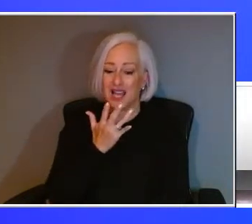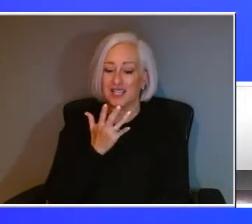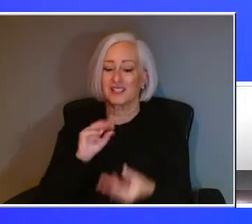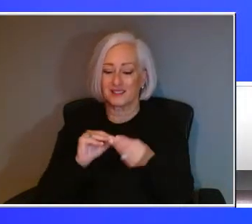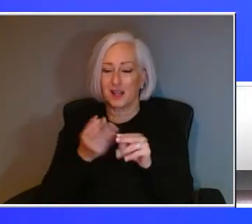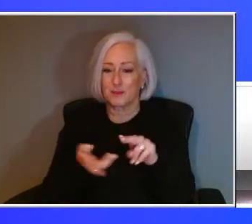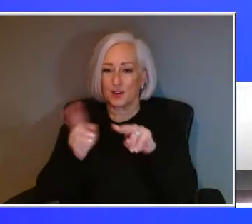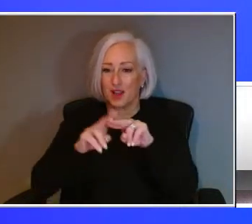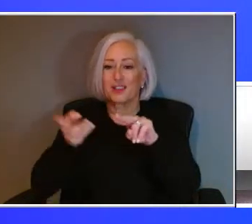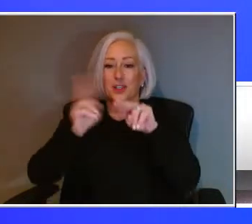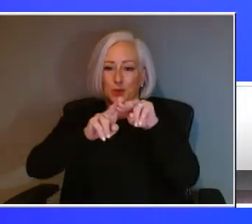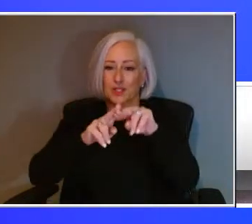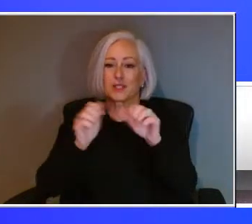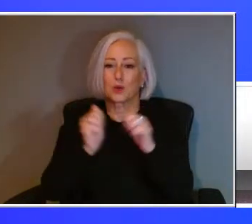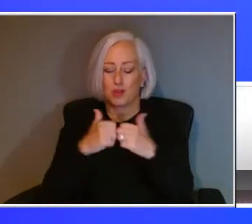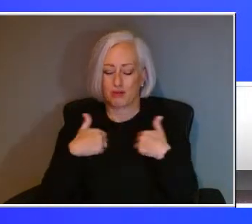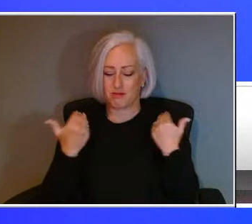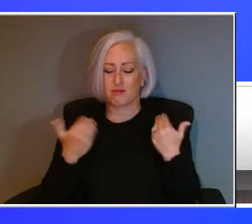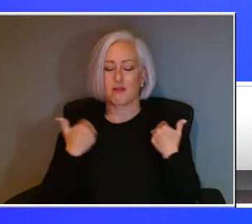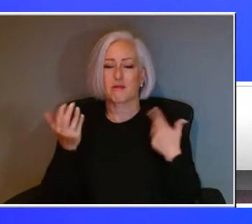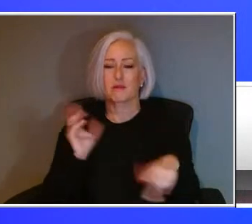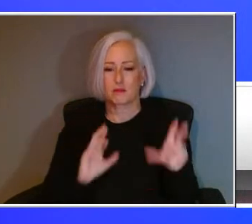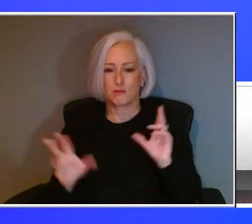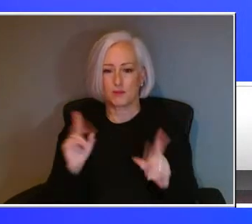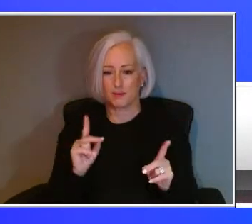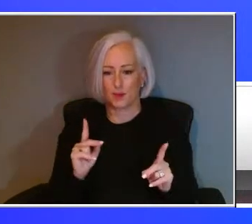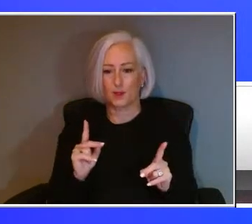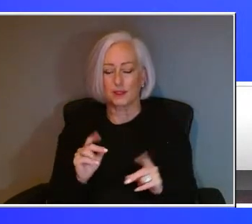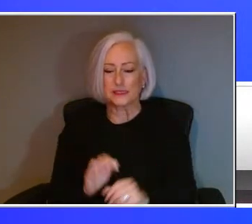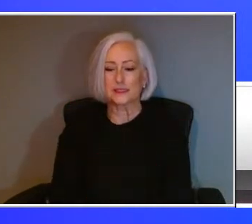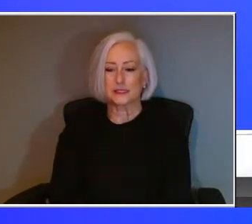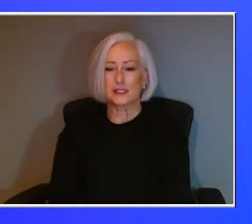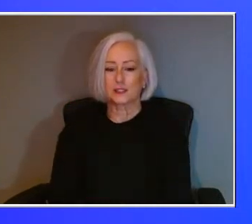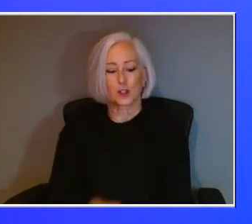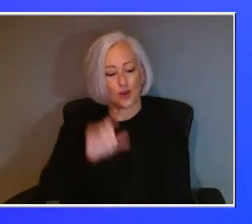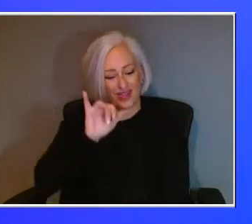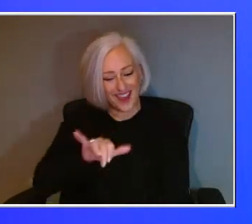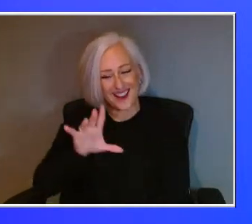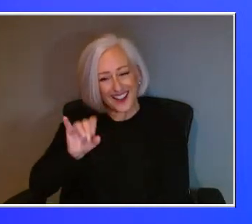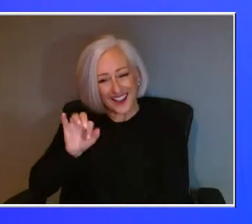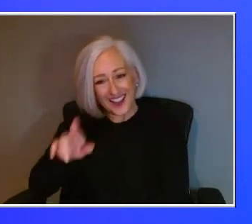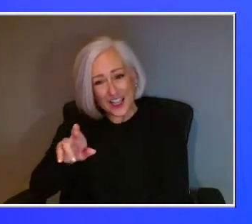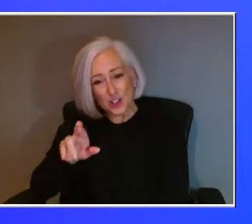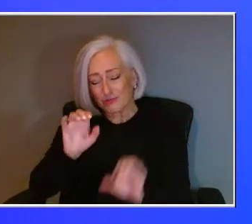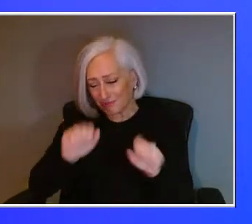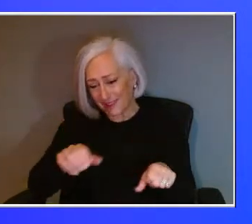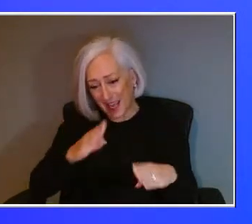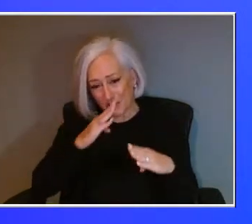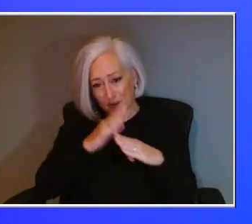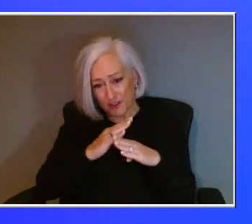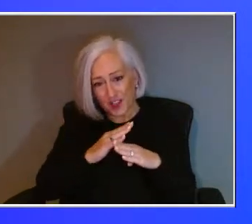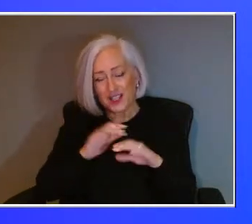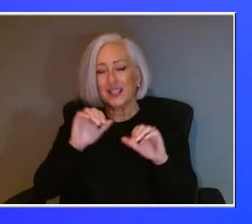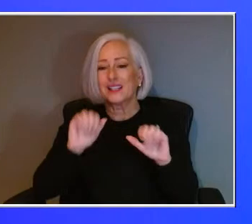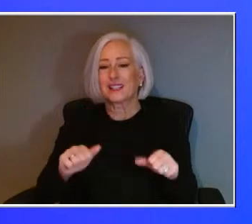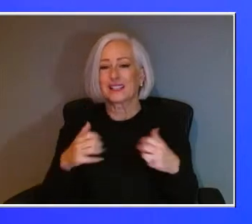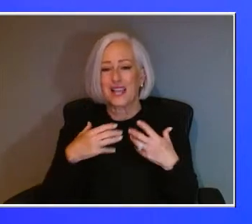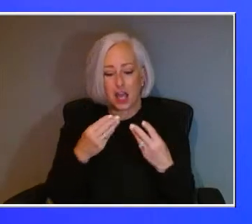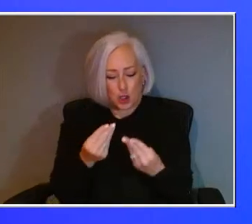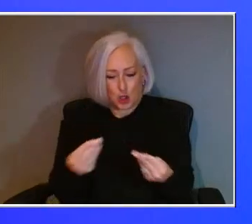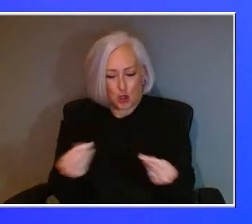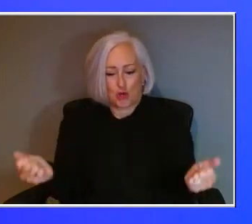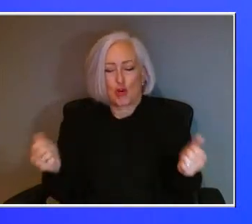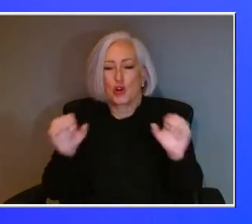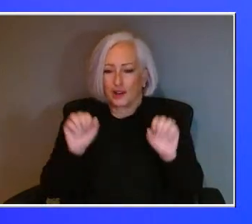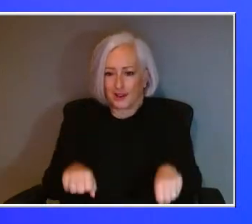younger population, so I would say, you know, it's a preventable cancer, a curable cancer, and a treatable cancer. So pay attention